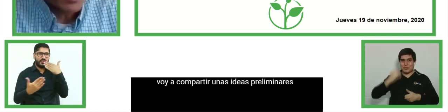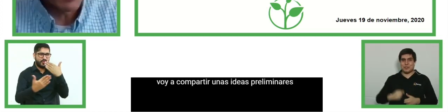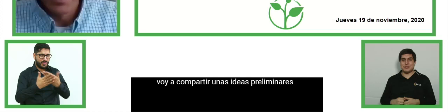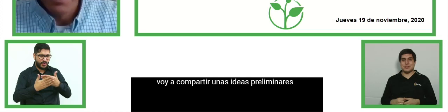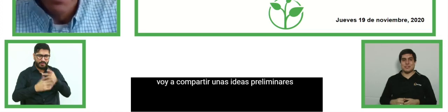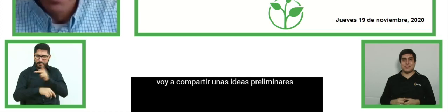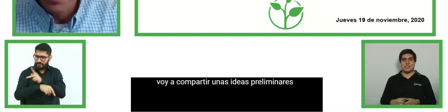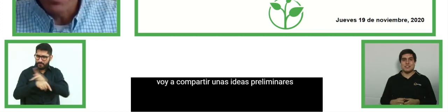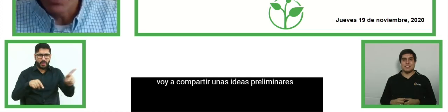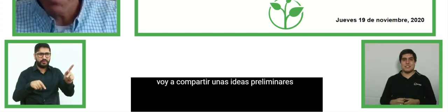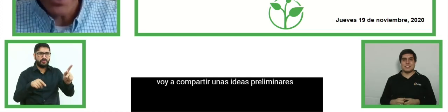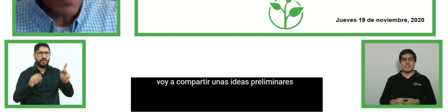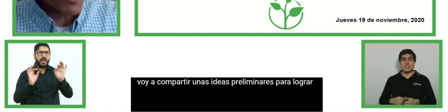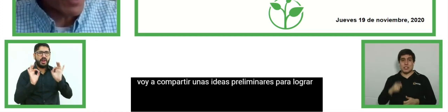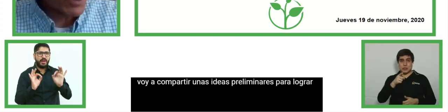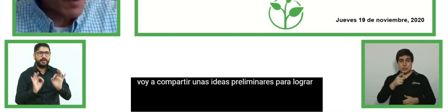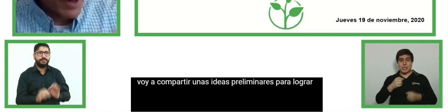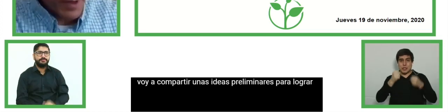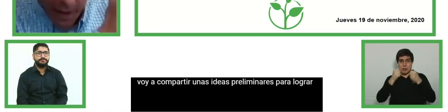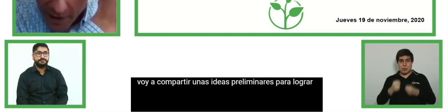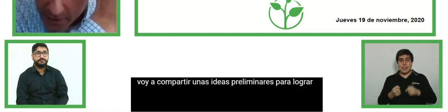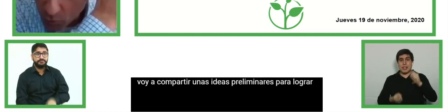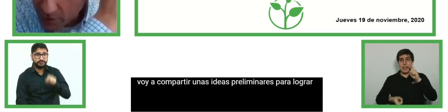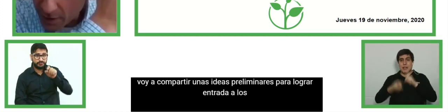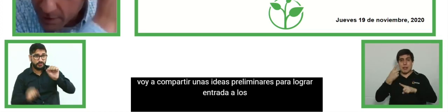if you can go to the next slide.